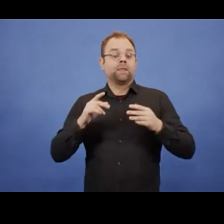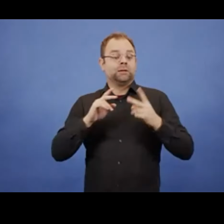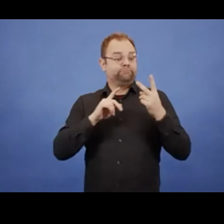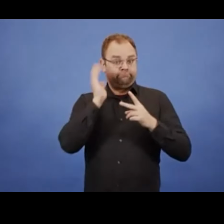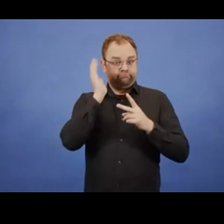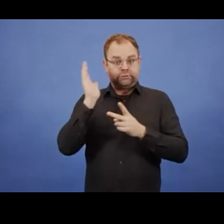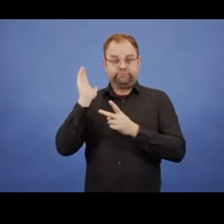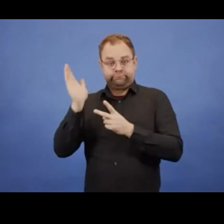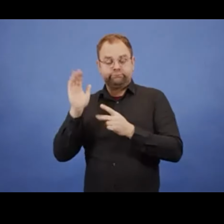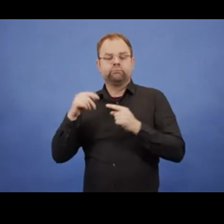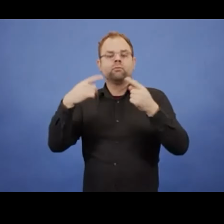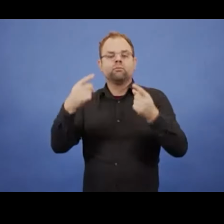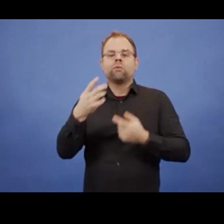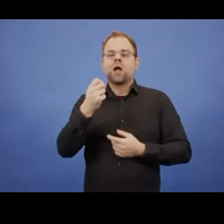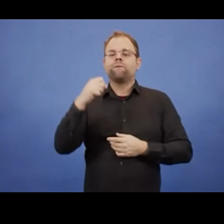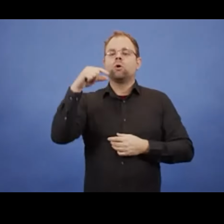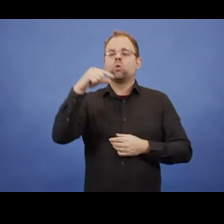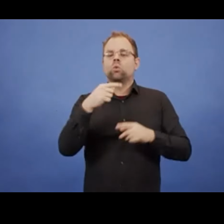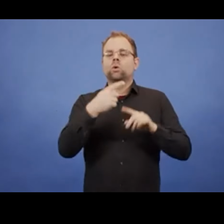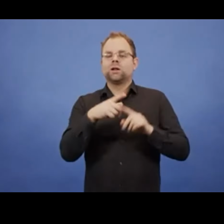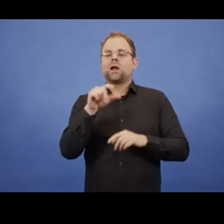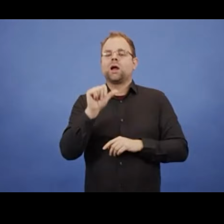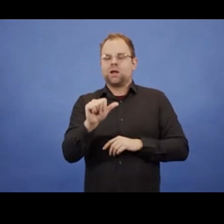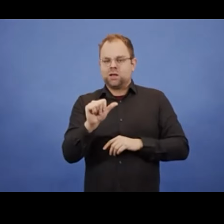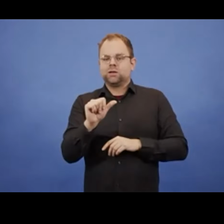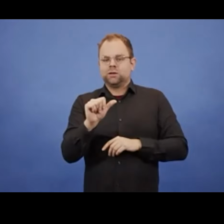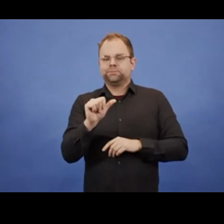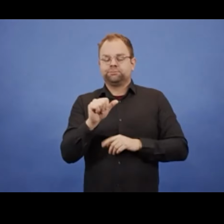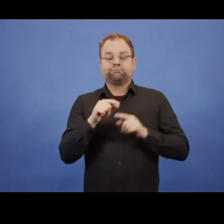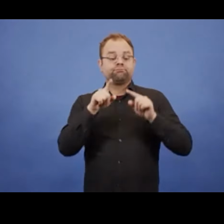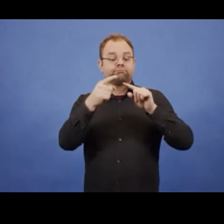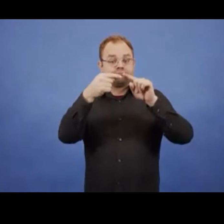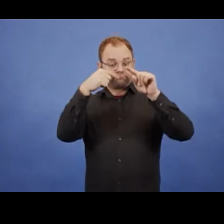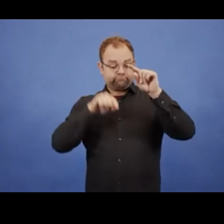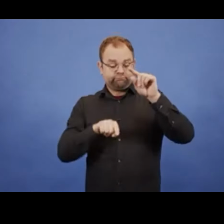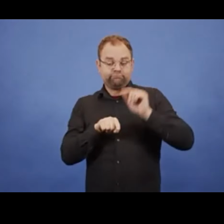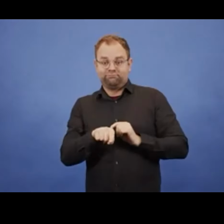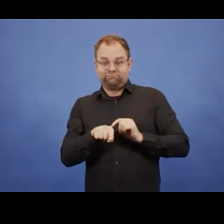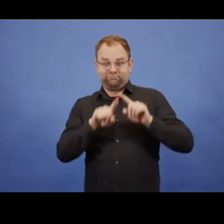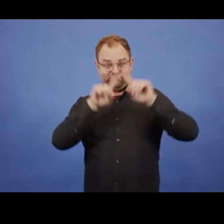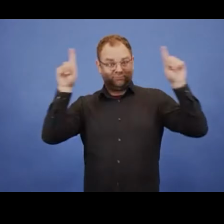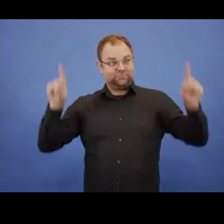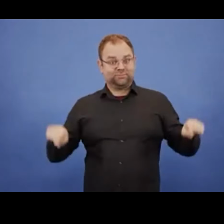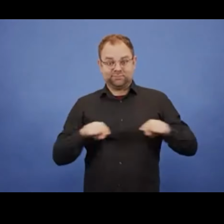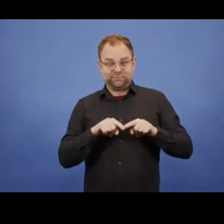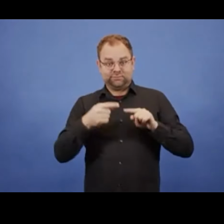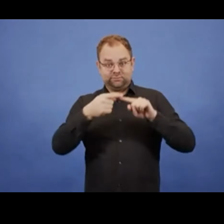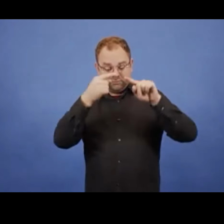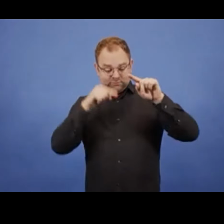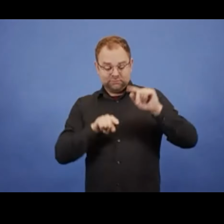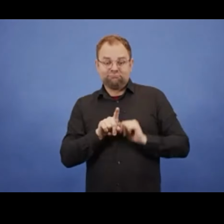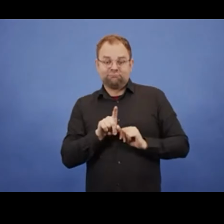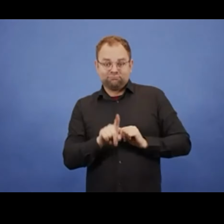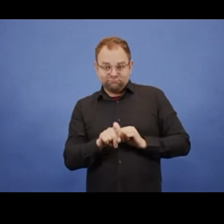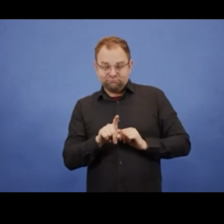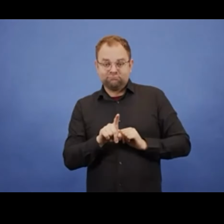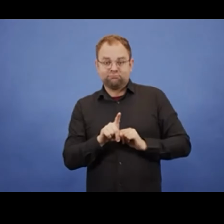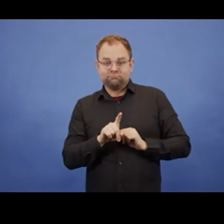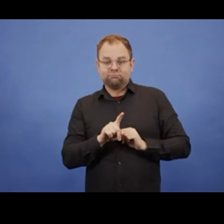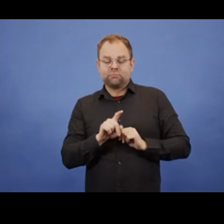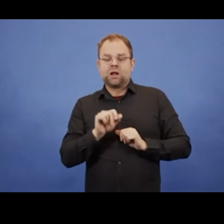chat, or the Zoom screen, you have a Q&A tab, and